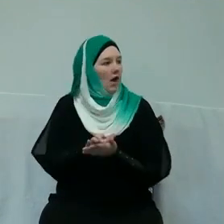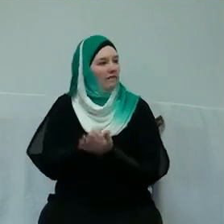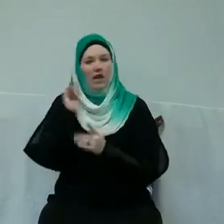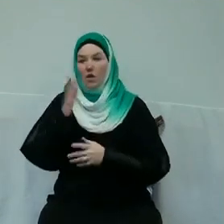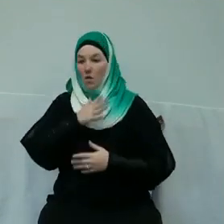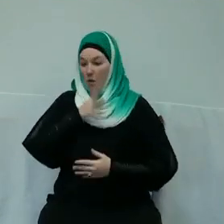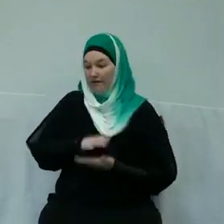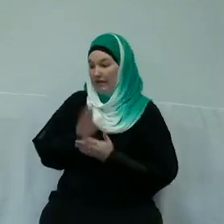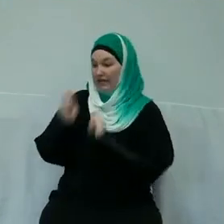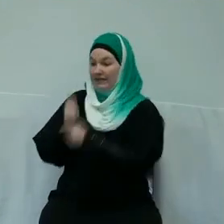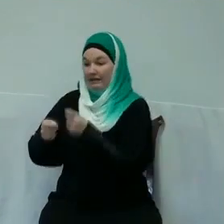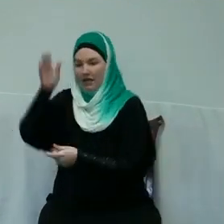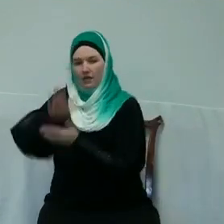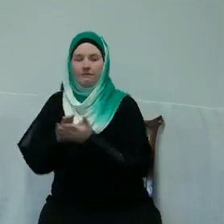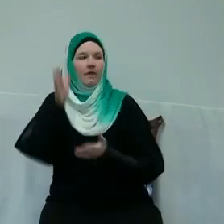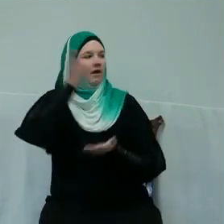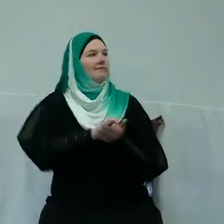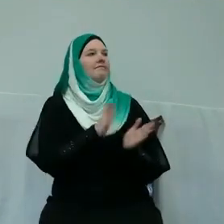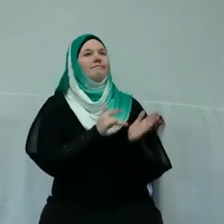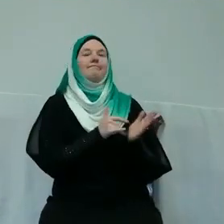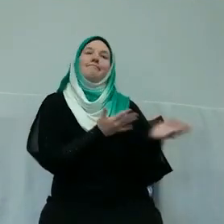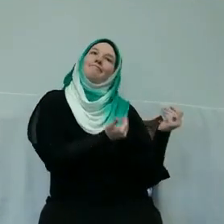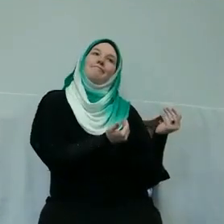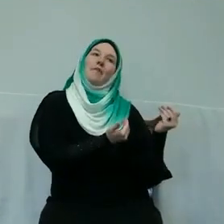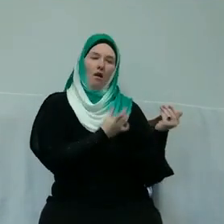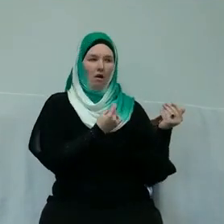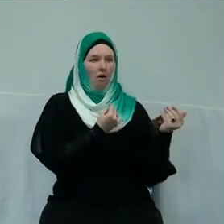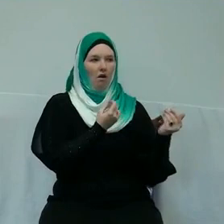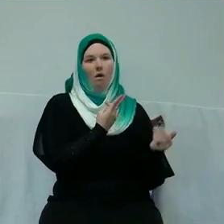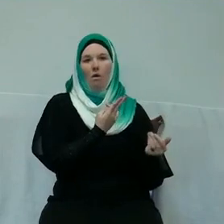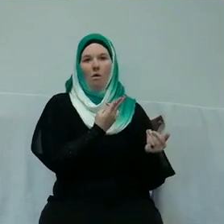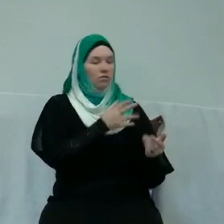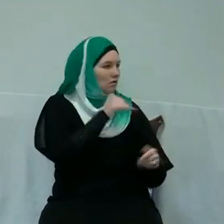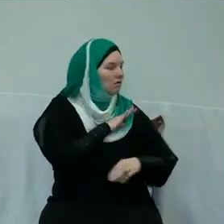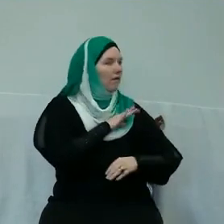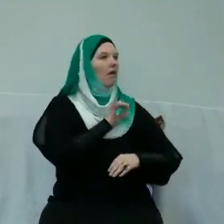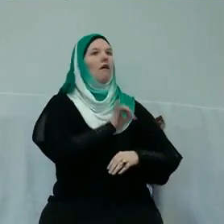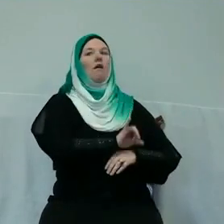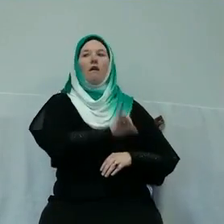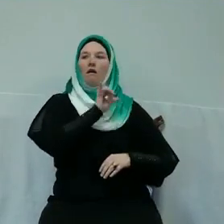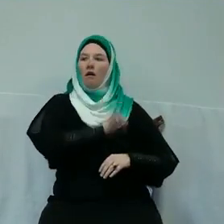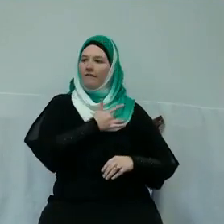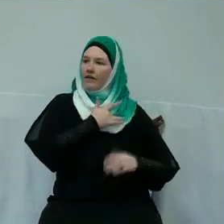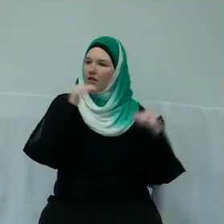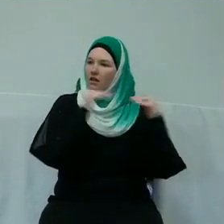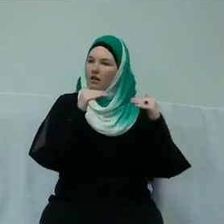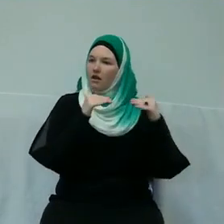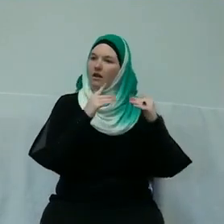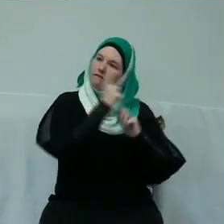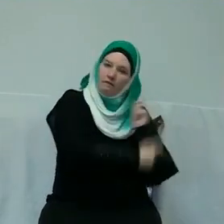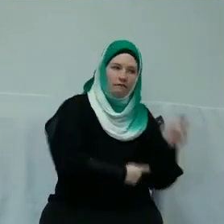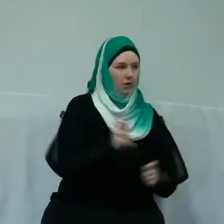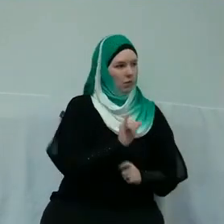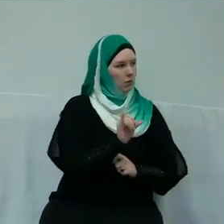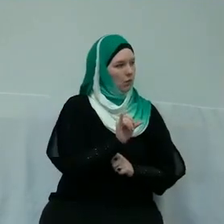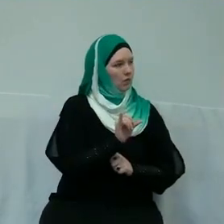or a neighbor with a neighbor. All of those relationships are voluntary. So you have to keep feeding it. You have to keep